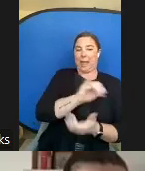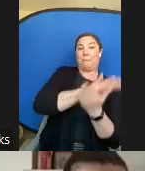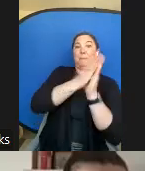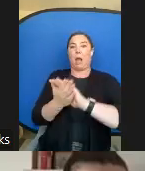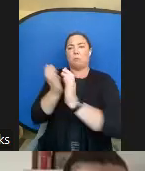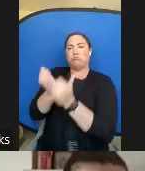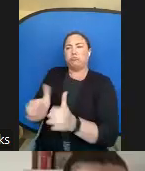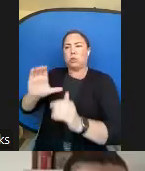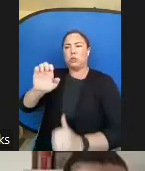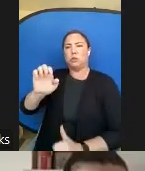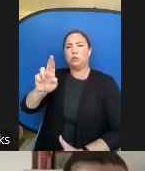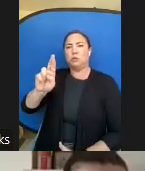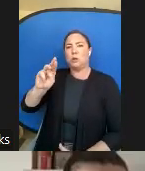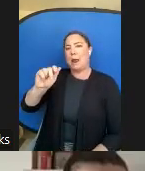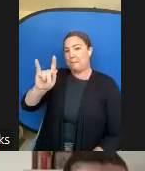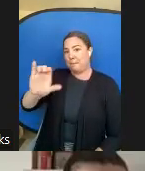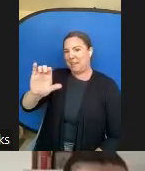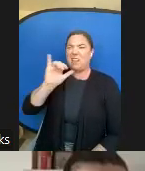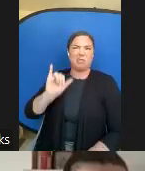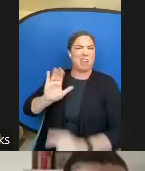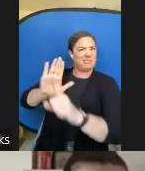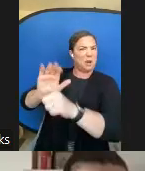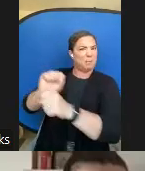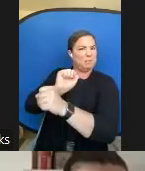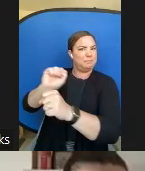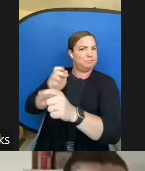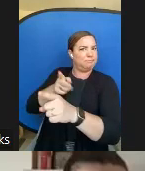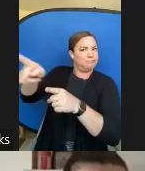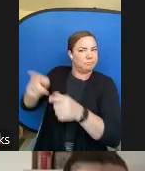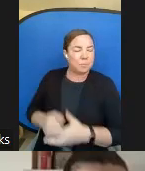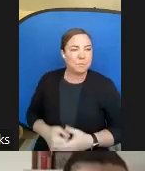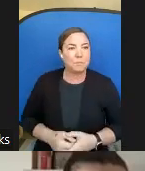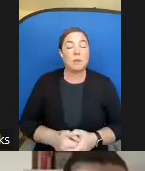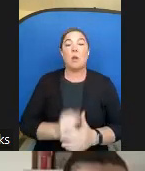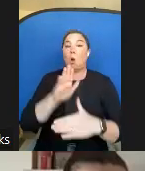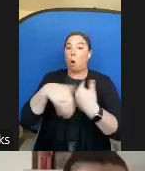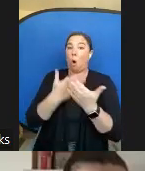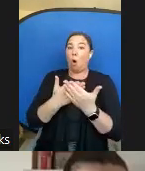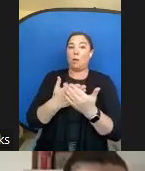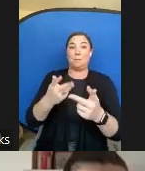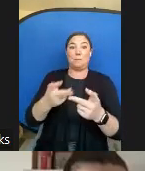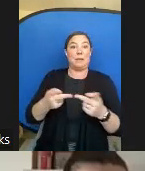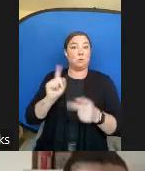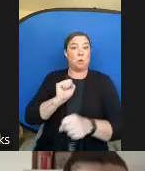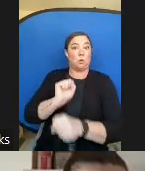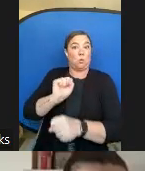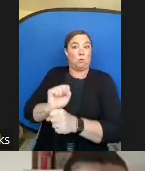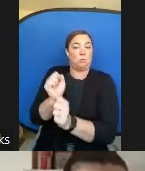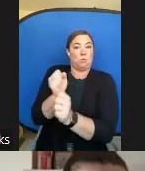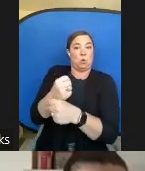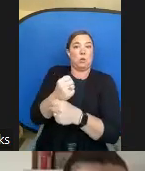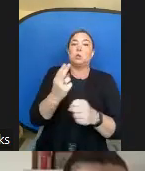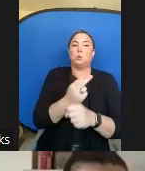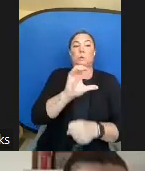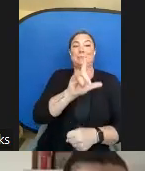kind of their primary business after all. Therefore, nearly all pottery workshops would have performed some sort of clay